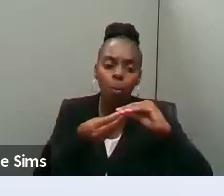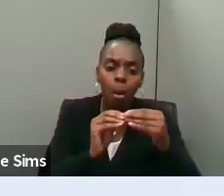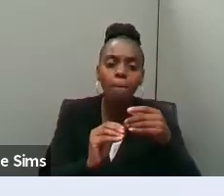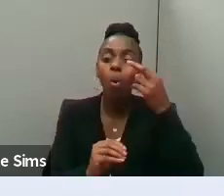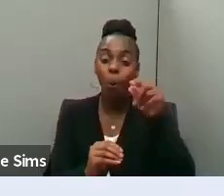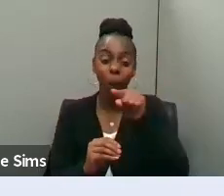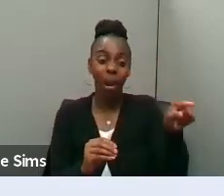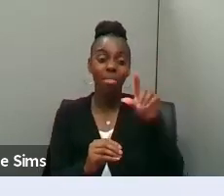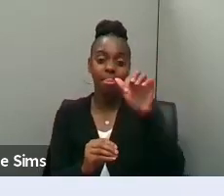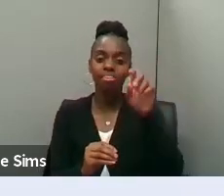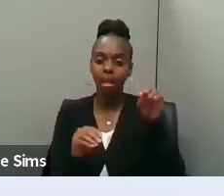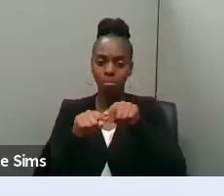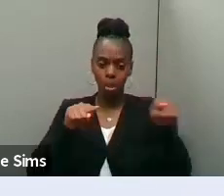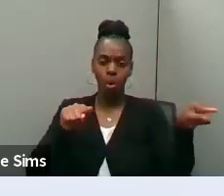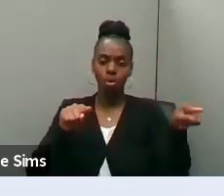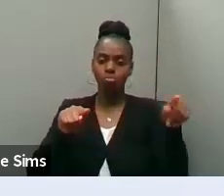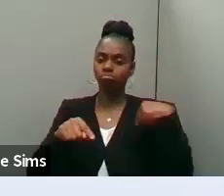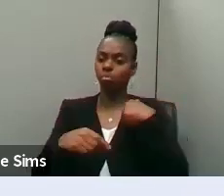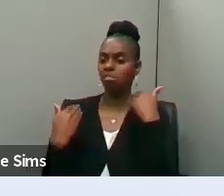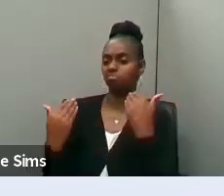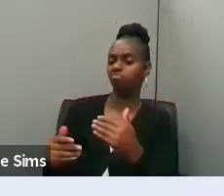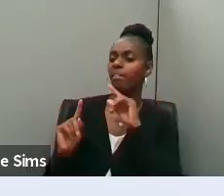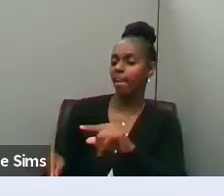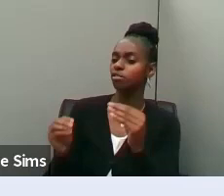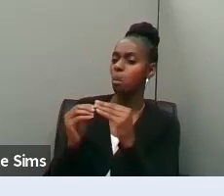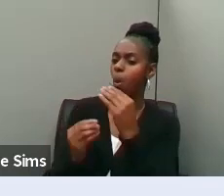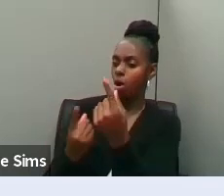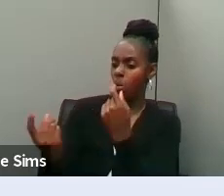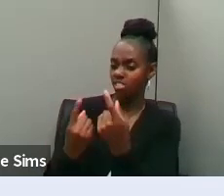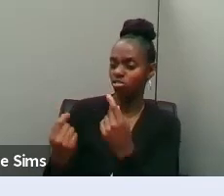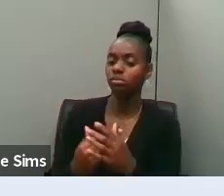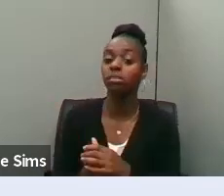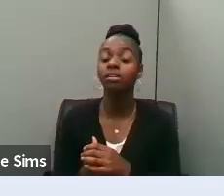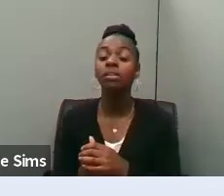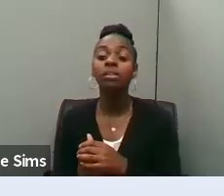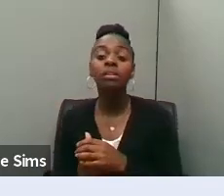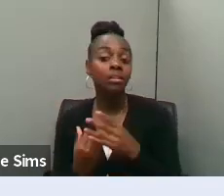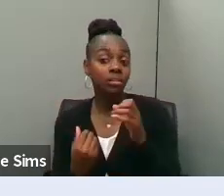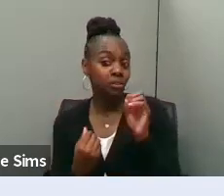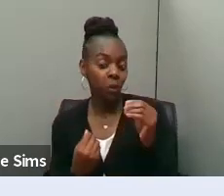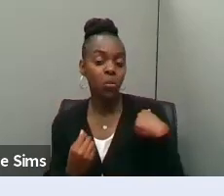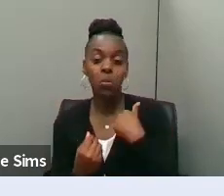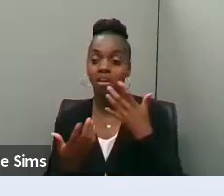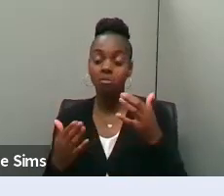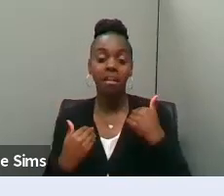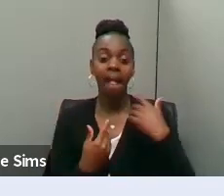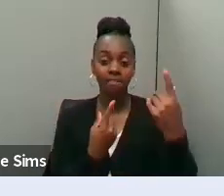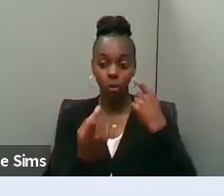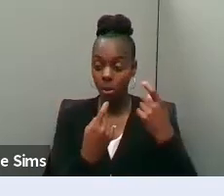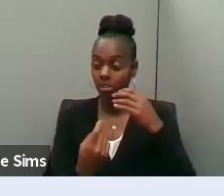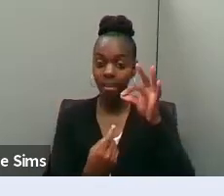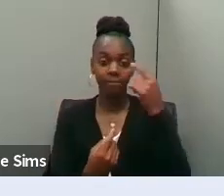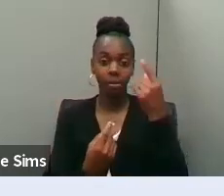so that we can answer your questions there. So we had a question, if someone is